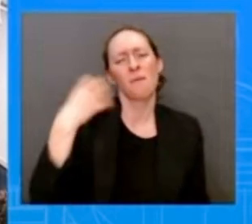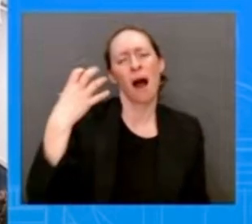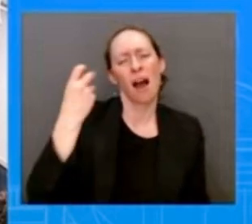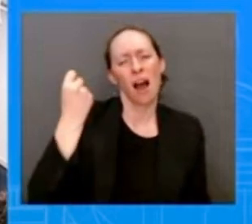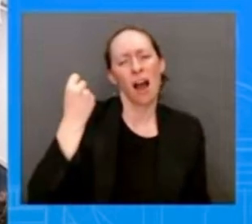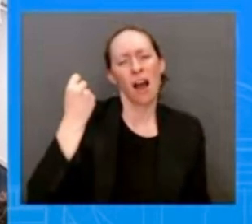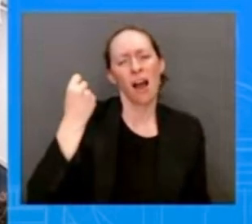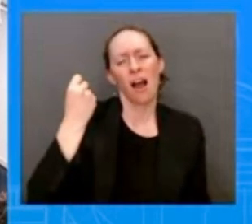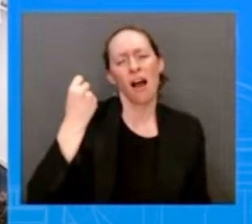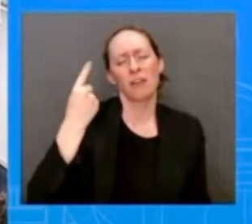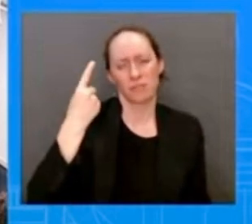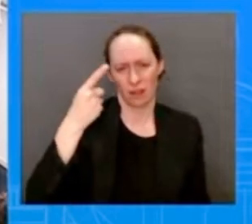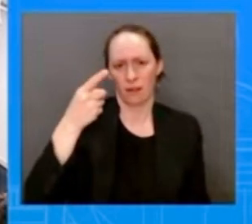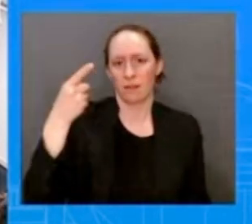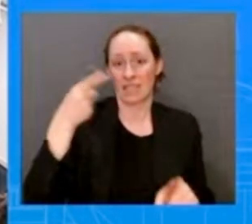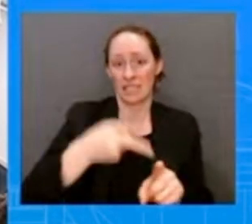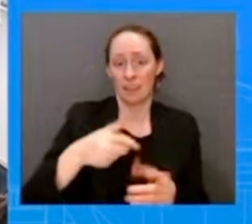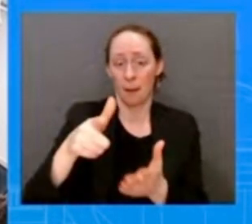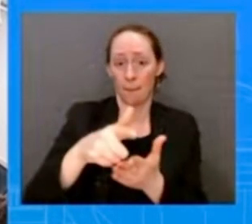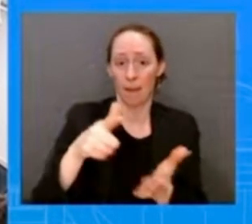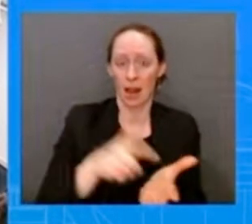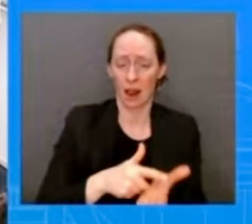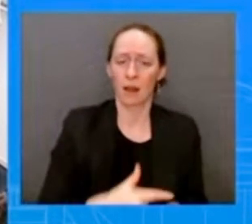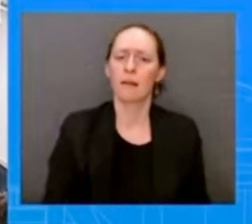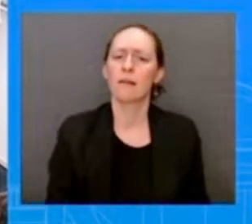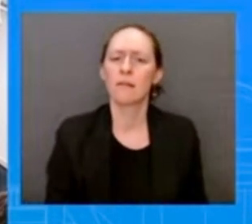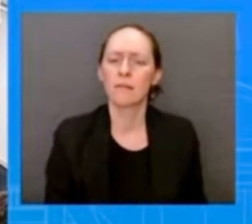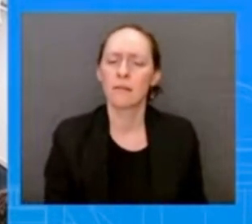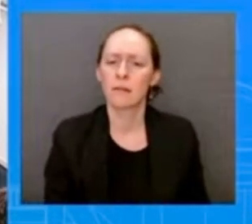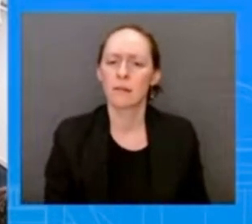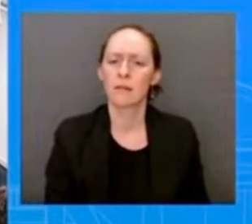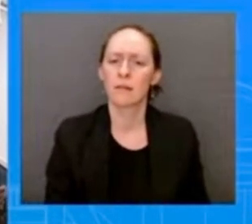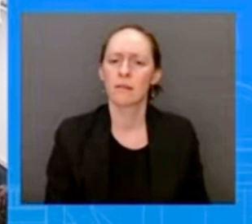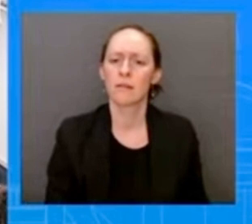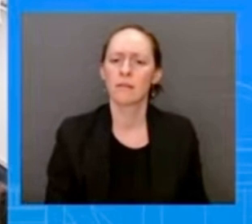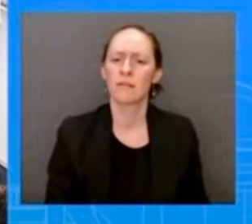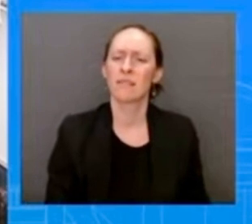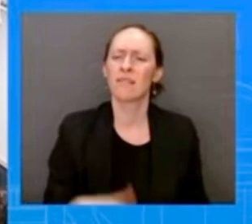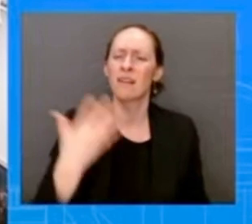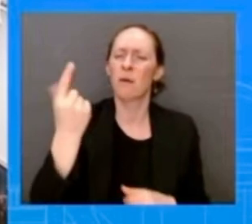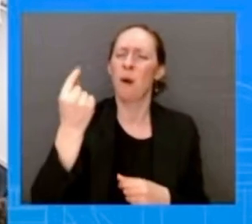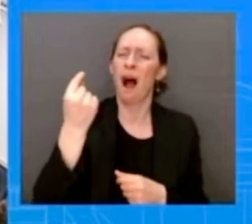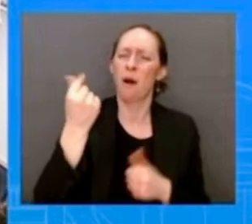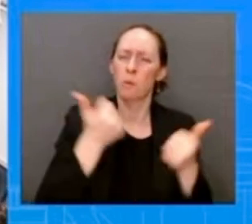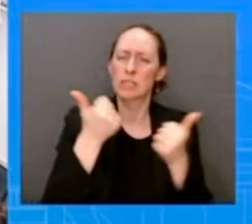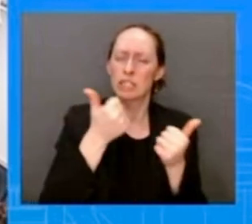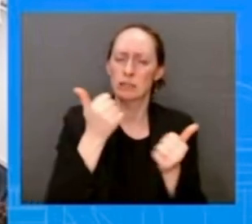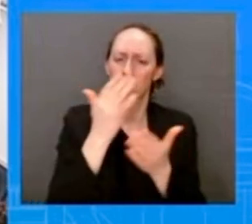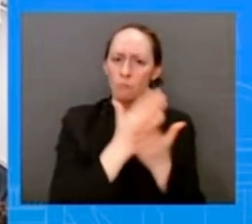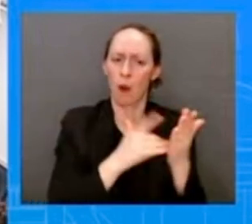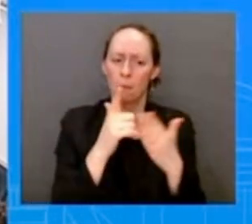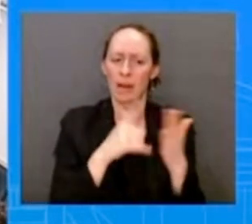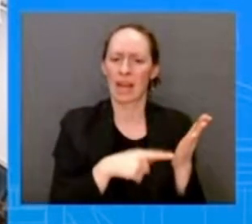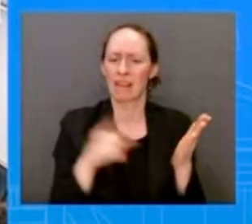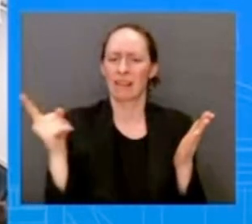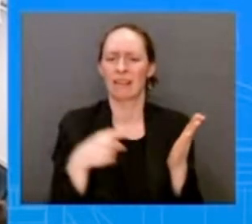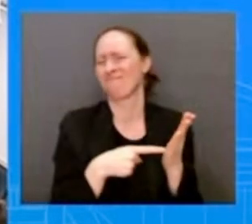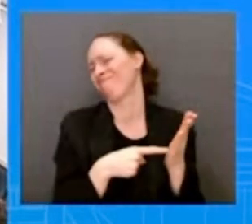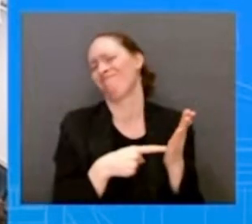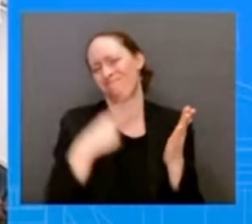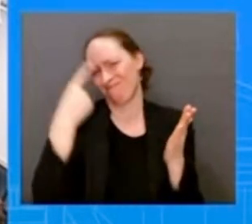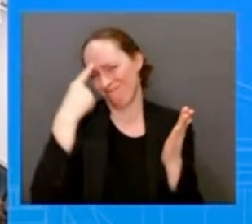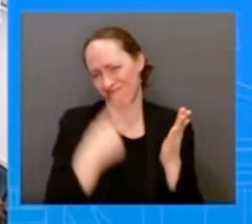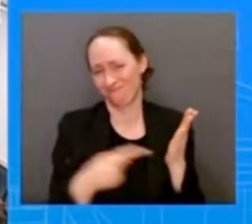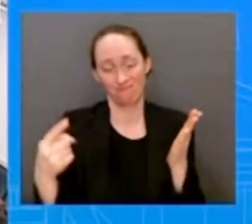lowering penalties for carjackings, or are there other aspects that he disagrees with? On carjackings, too, is it broadly the message that